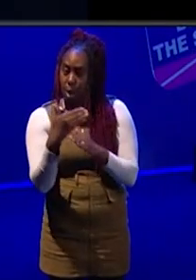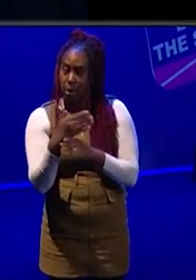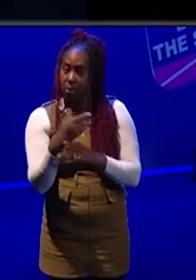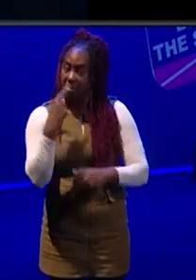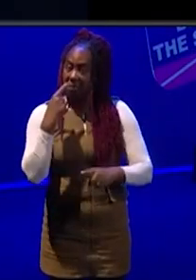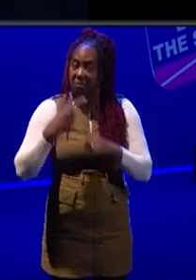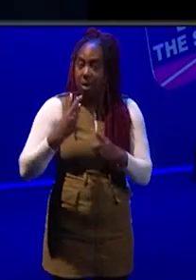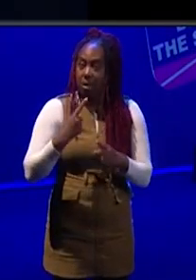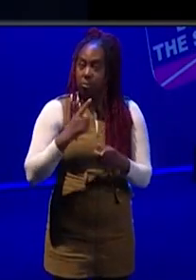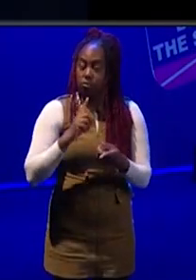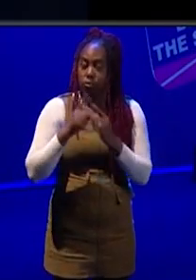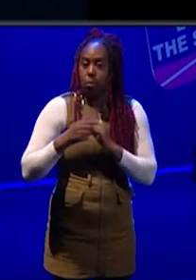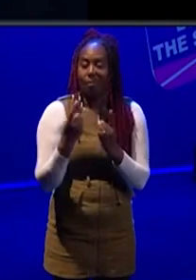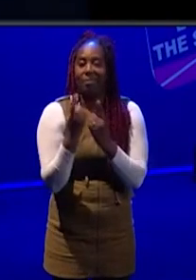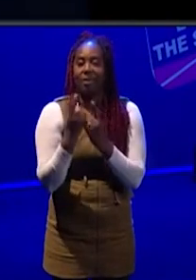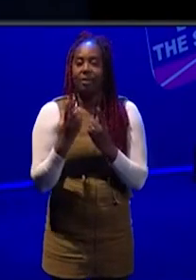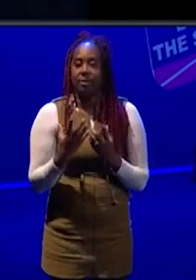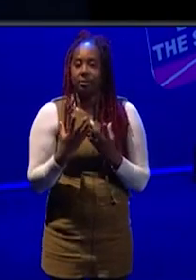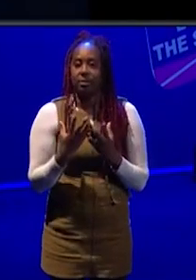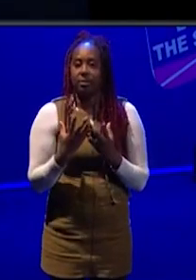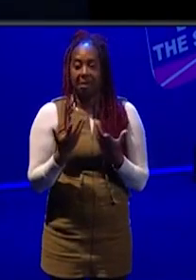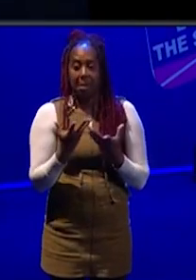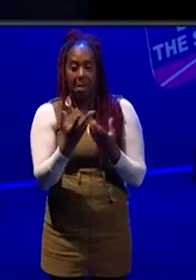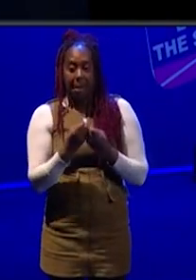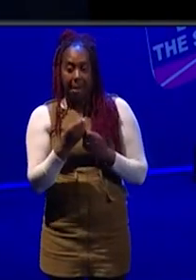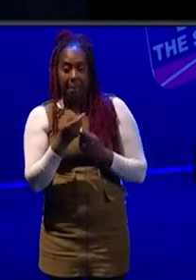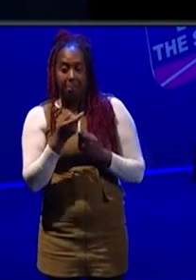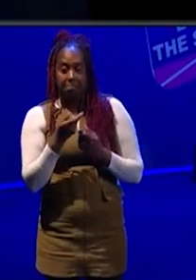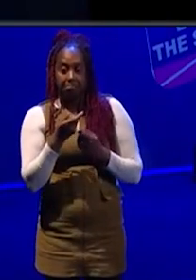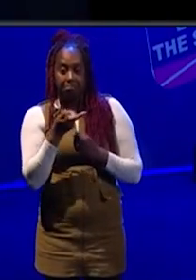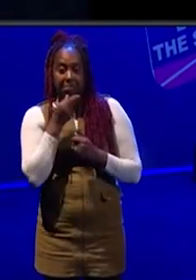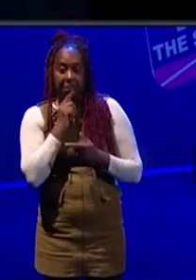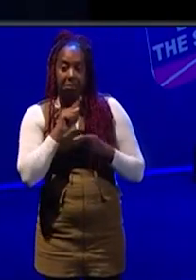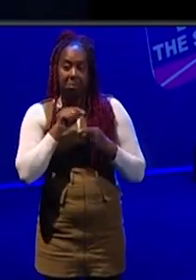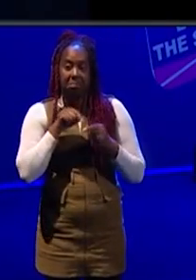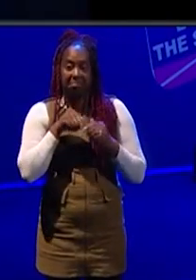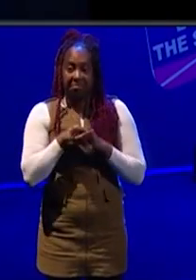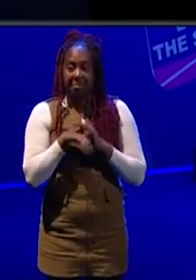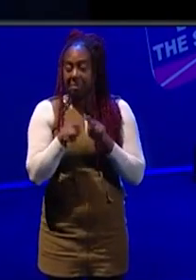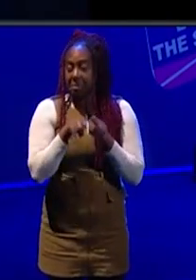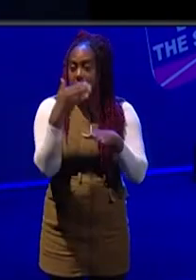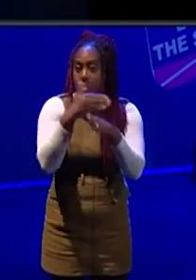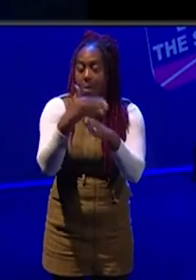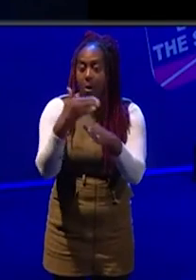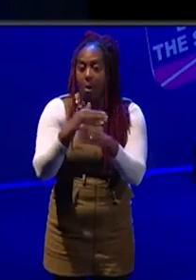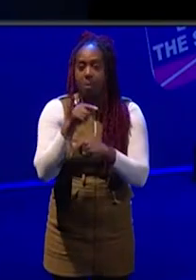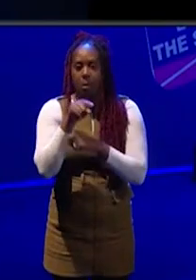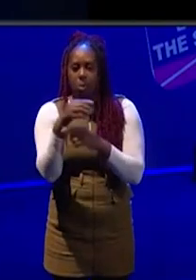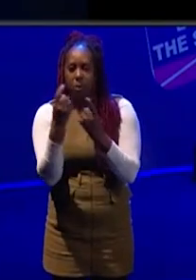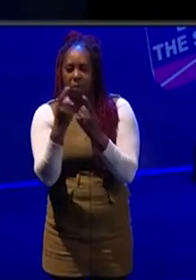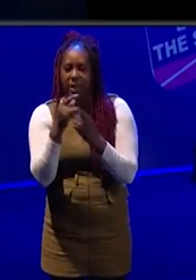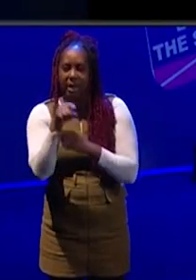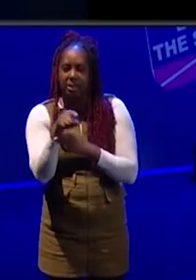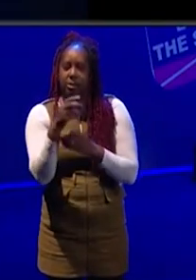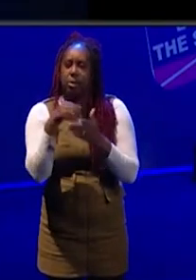fast response things and kept people in the game. And I think that's really important. So it's those kind of things. And I think as well, Ink Arts have